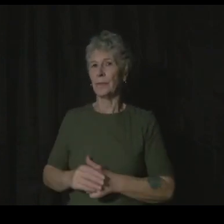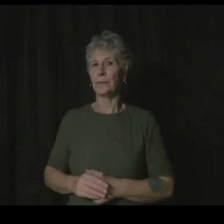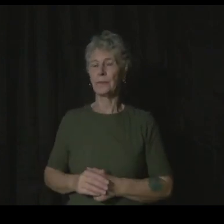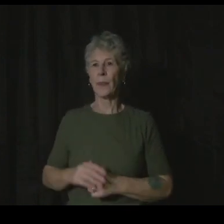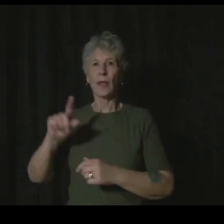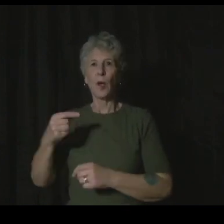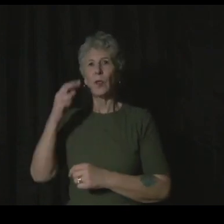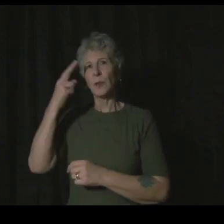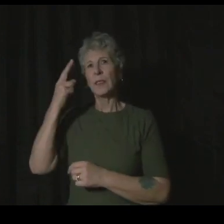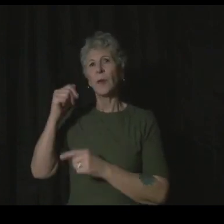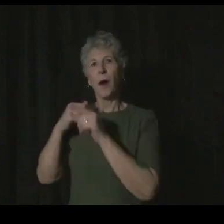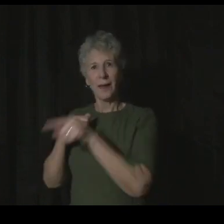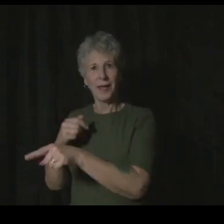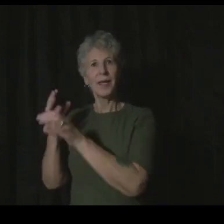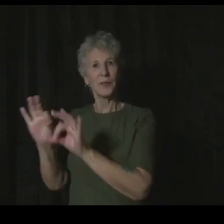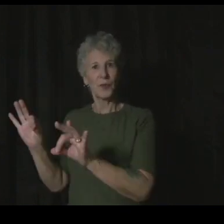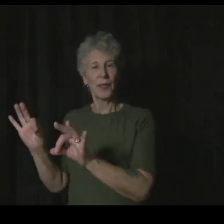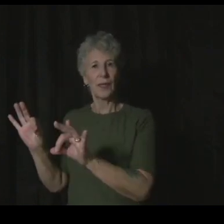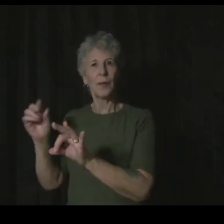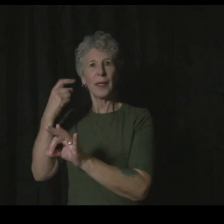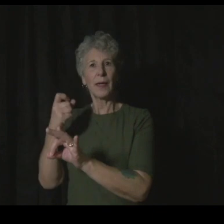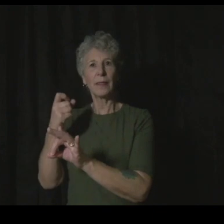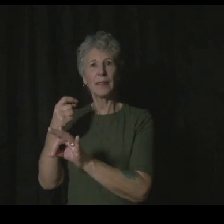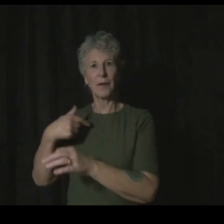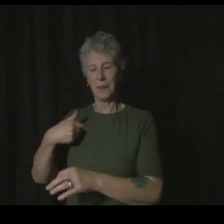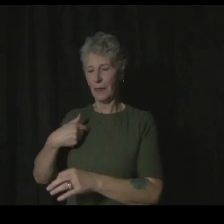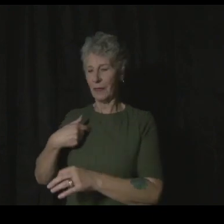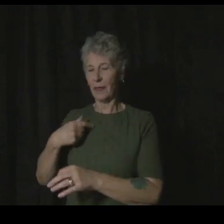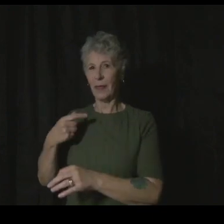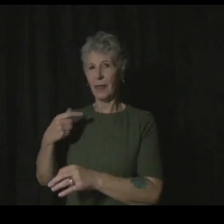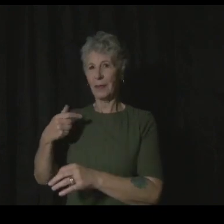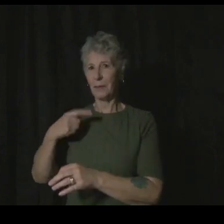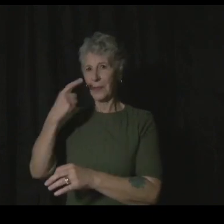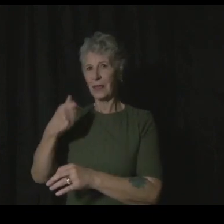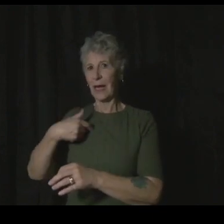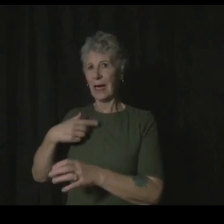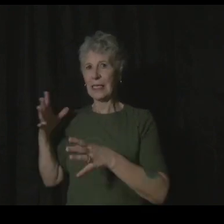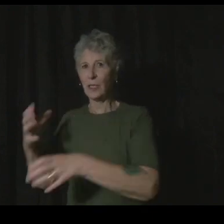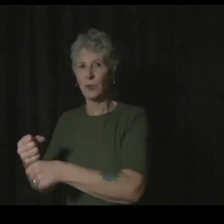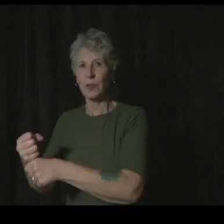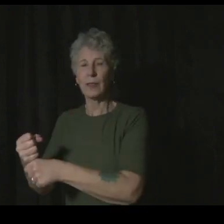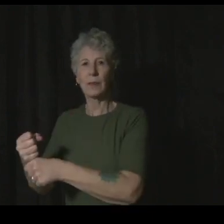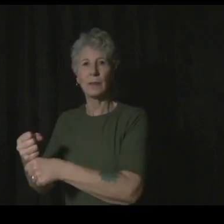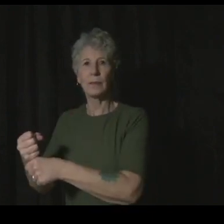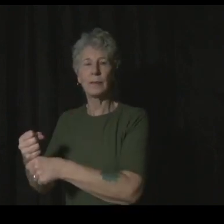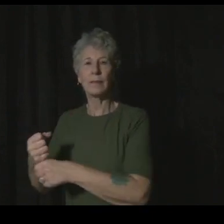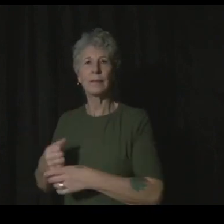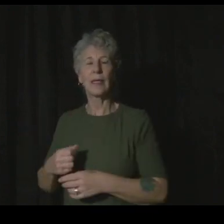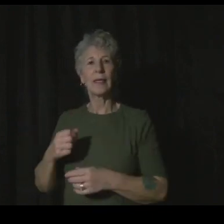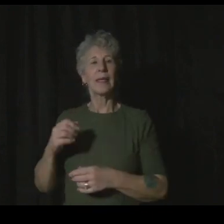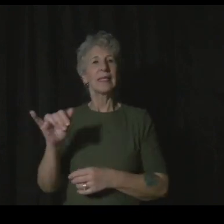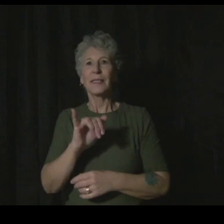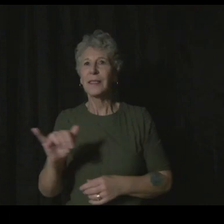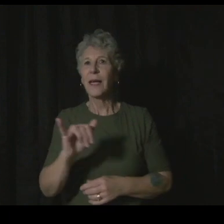The only reason that he is free is because of me, because I restrained him. And so it is